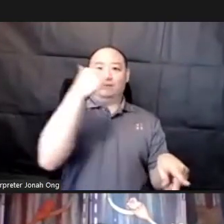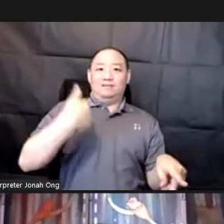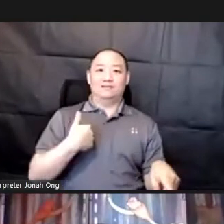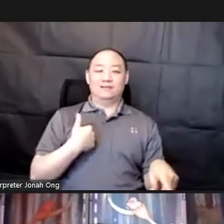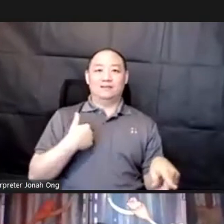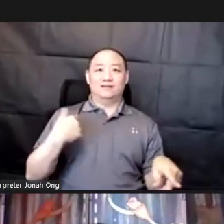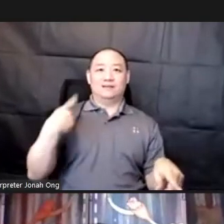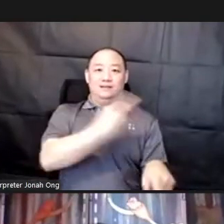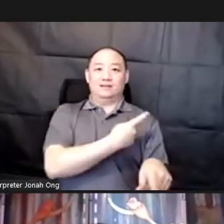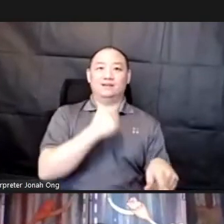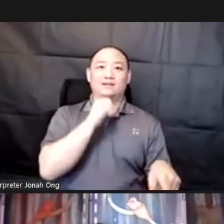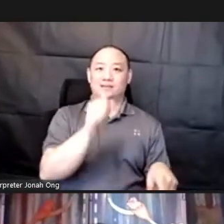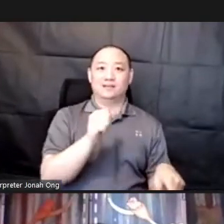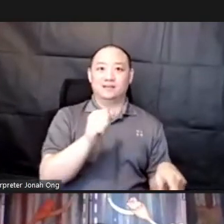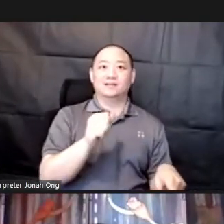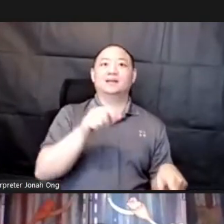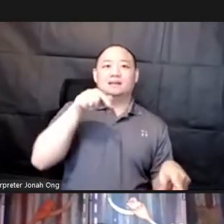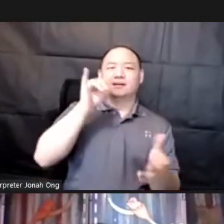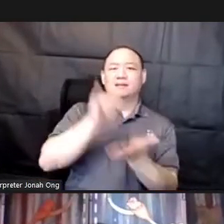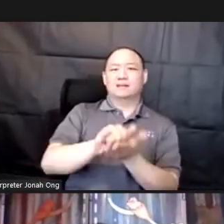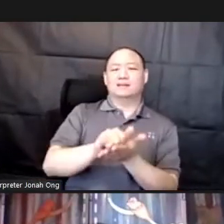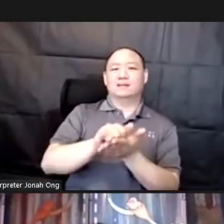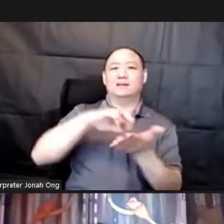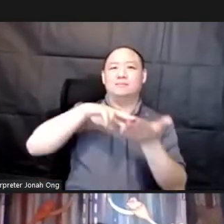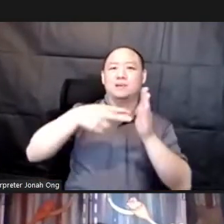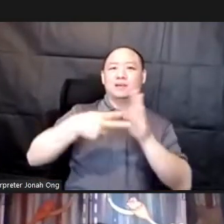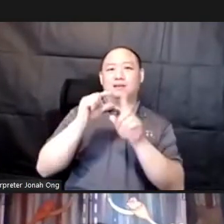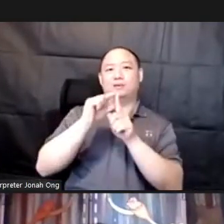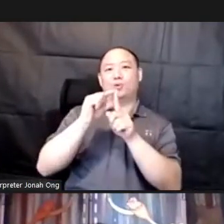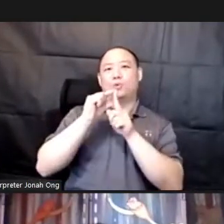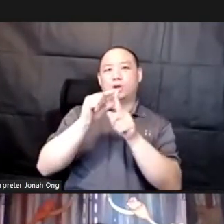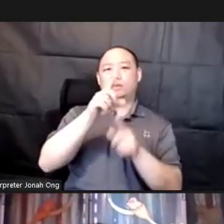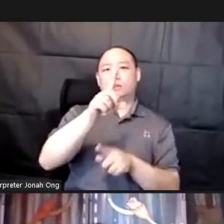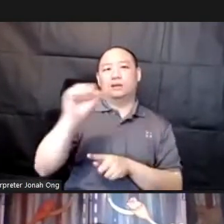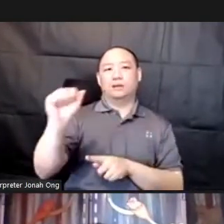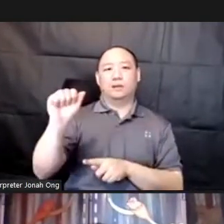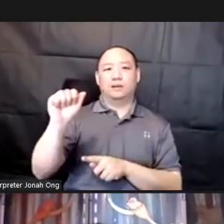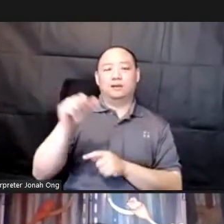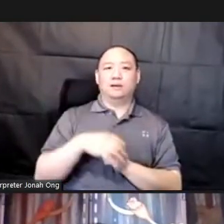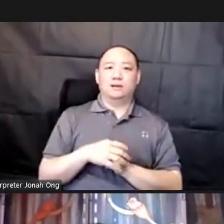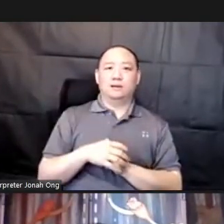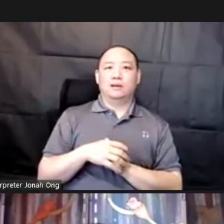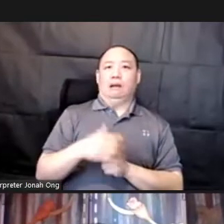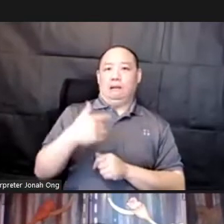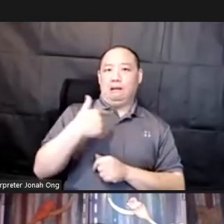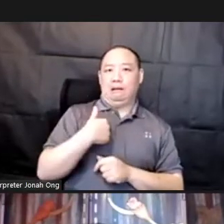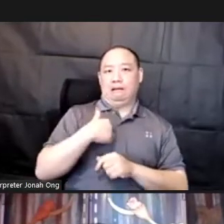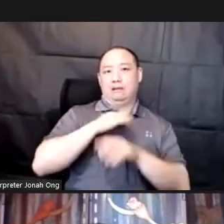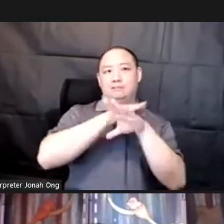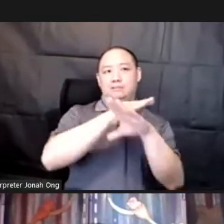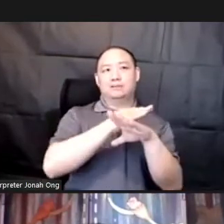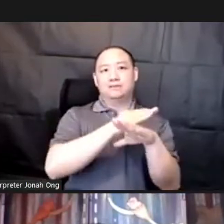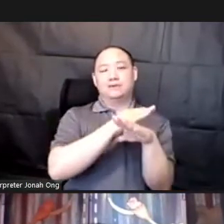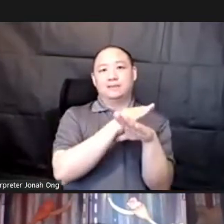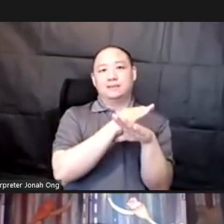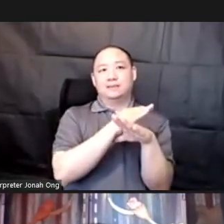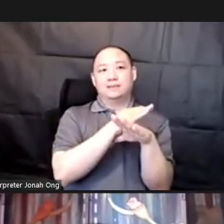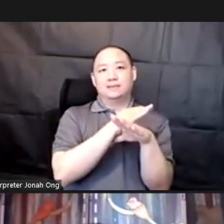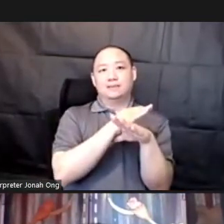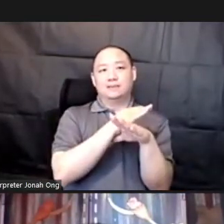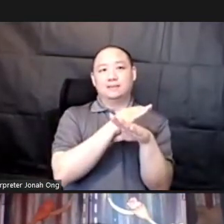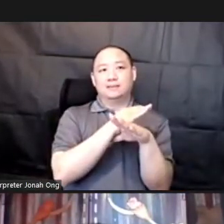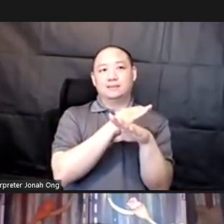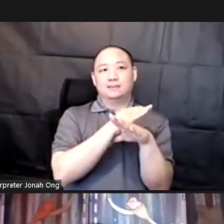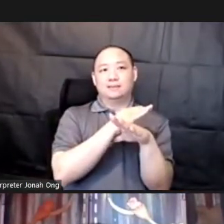is what disabilities means. So that's why I prevent myself from using the